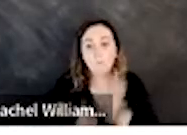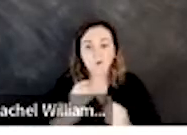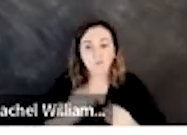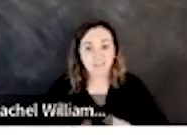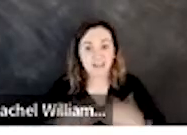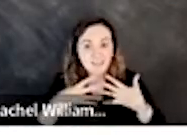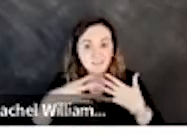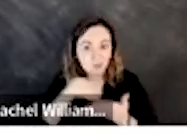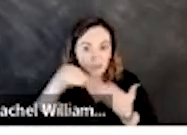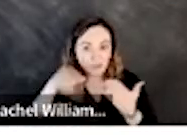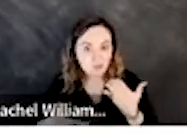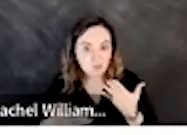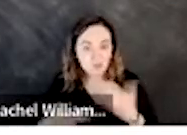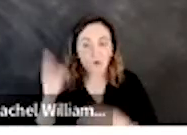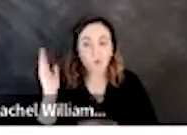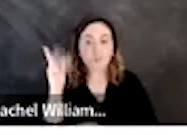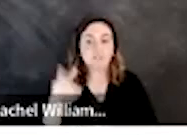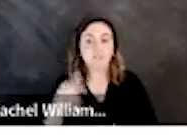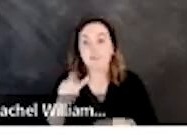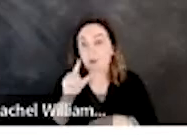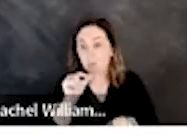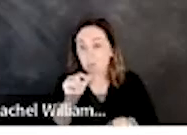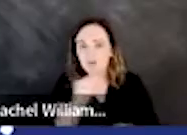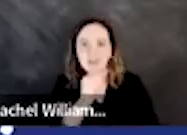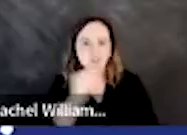inspirational student will be presented by Ms. G.